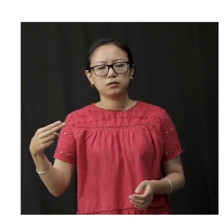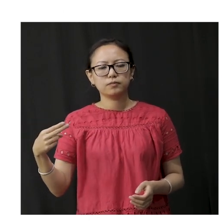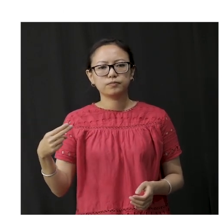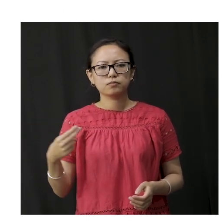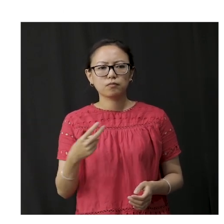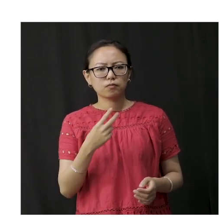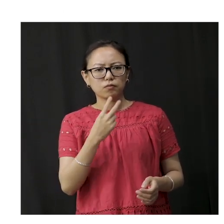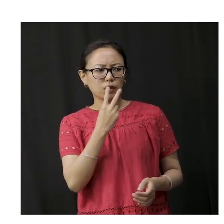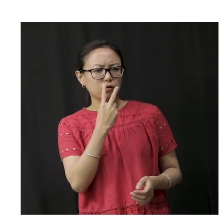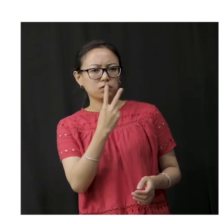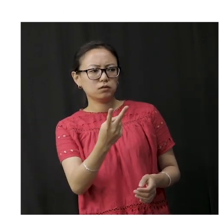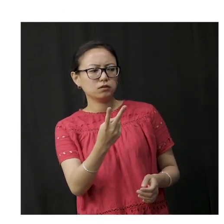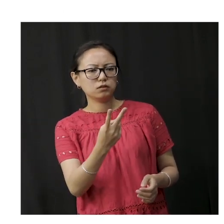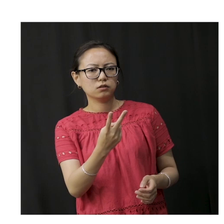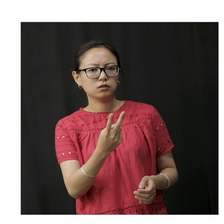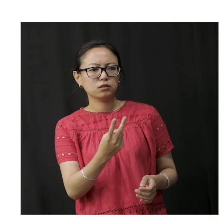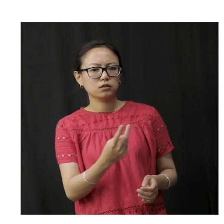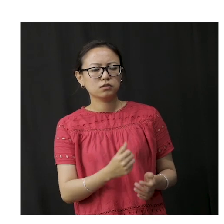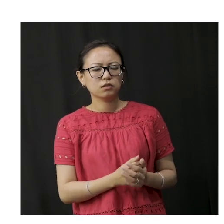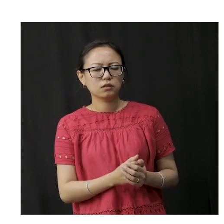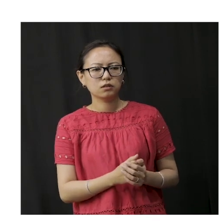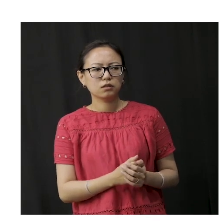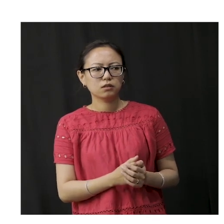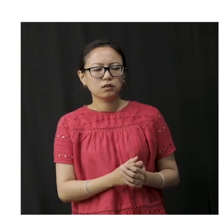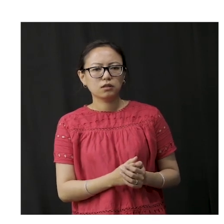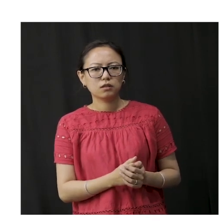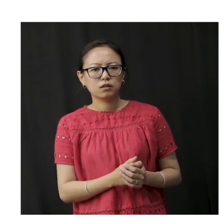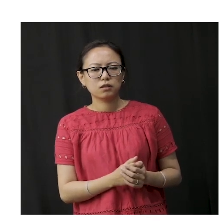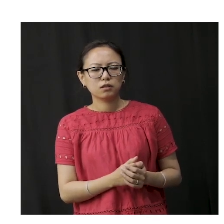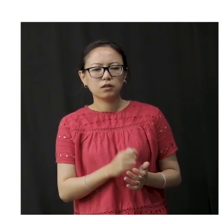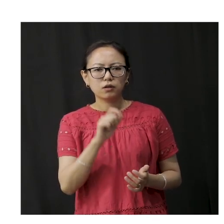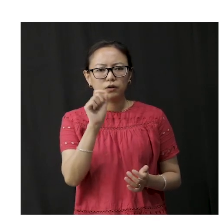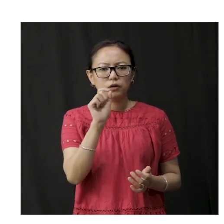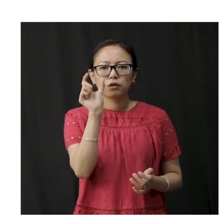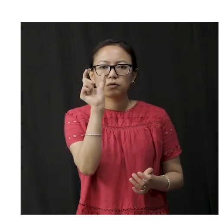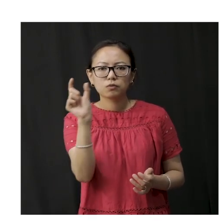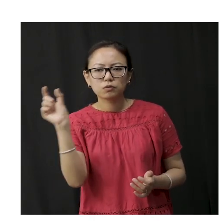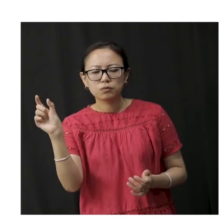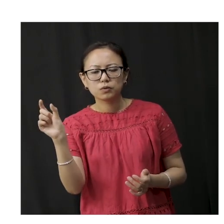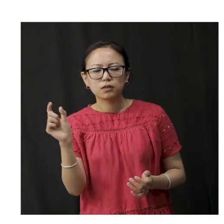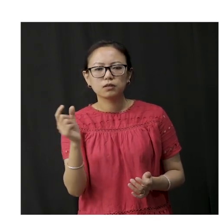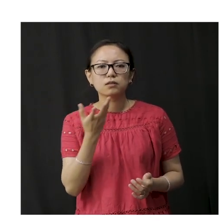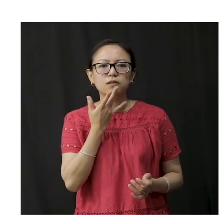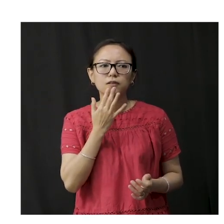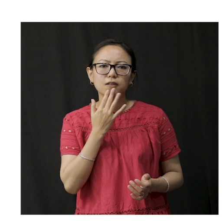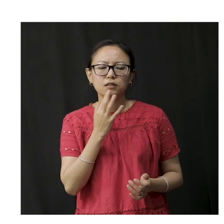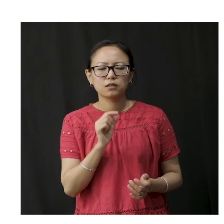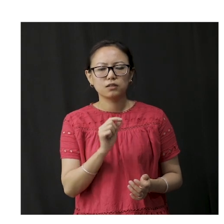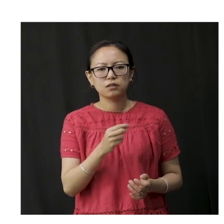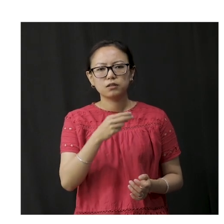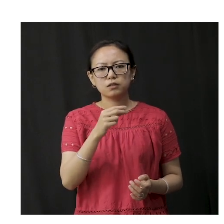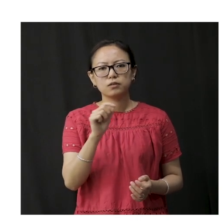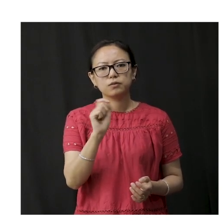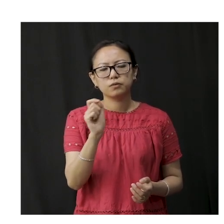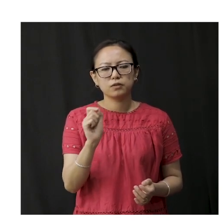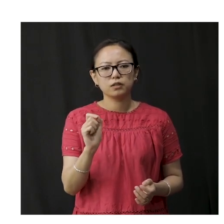color. So the gold is shaded in gold color, the green is shaded in green color. So we will all try to learn